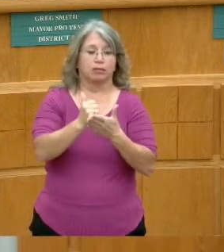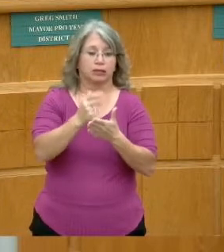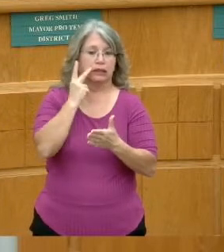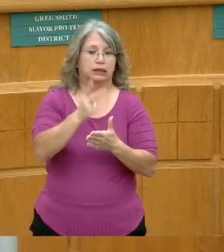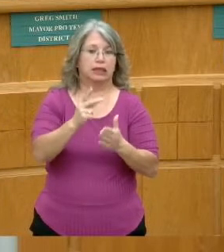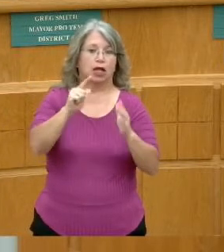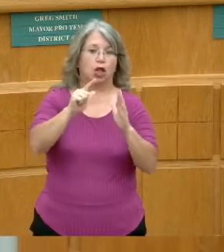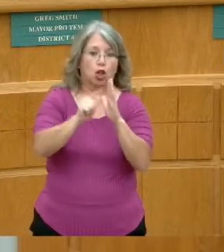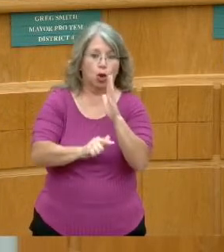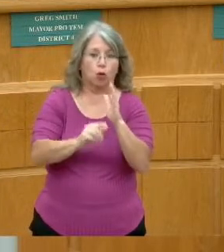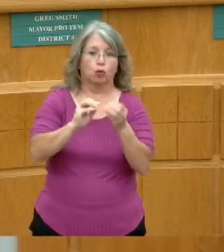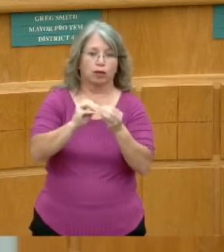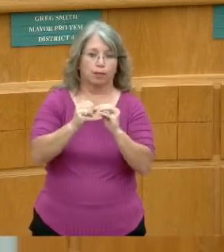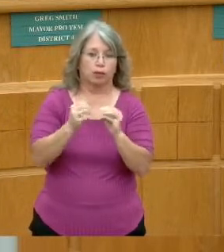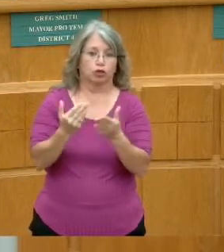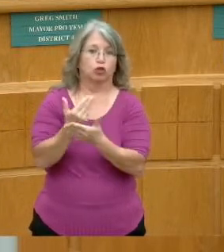cases.